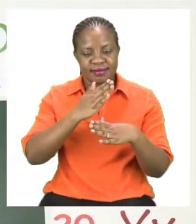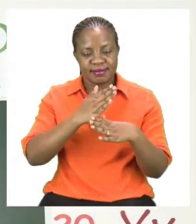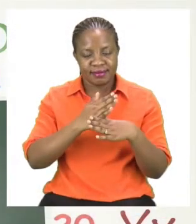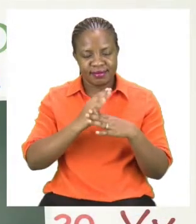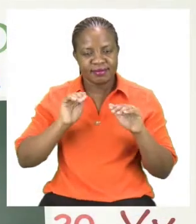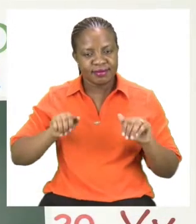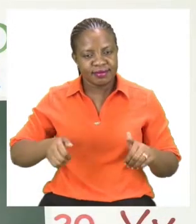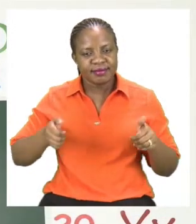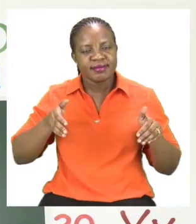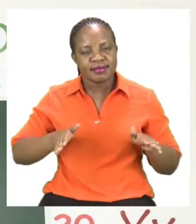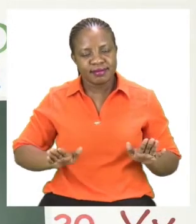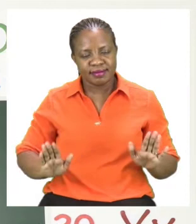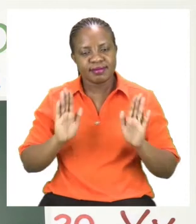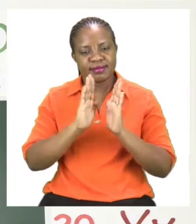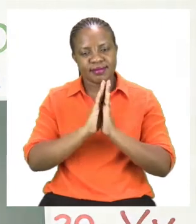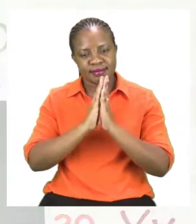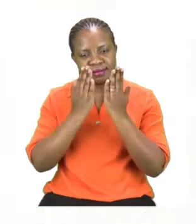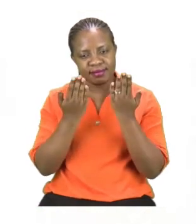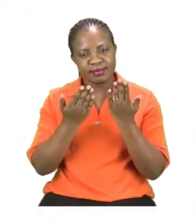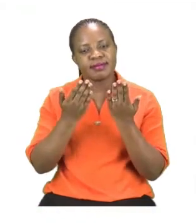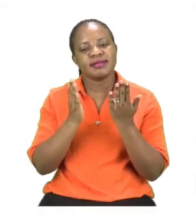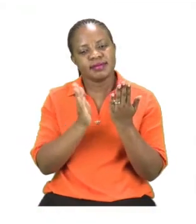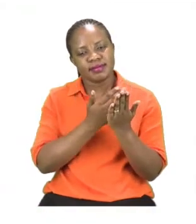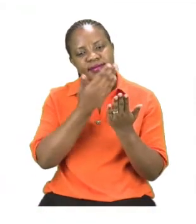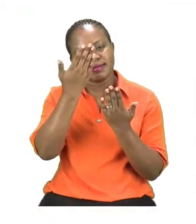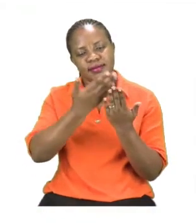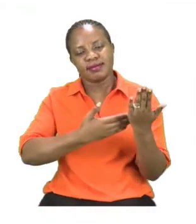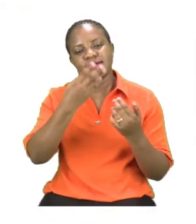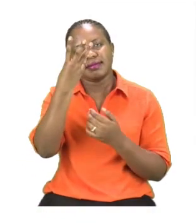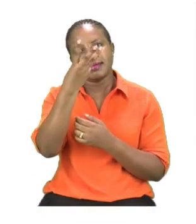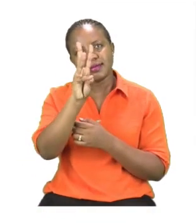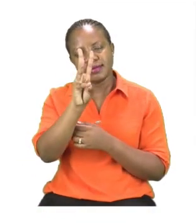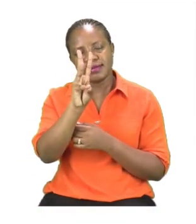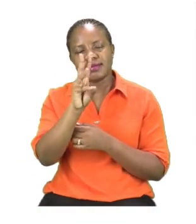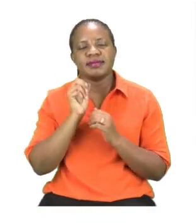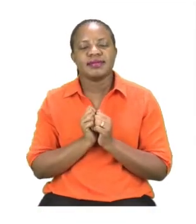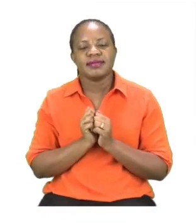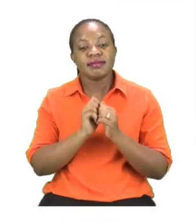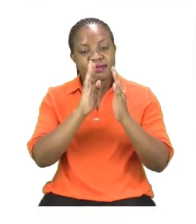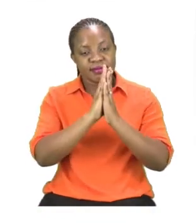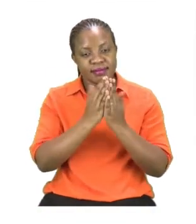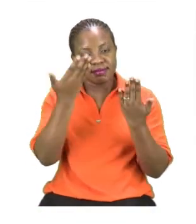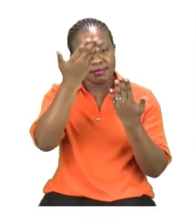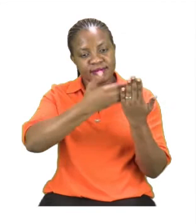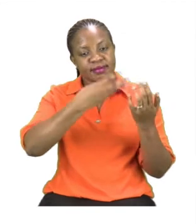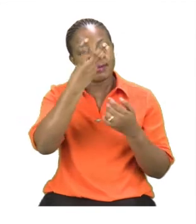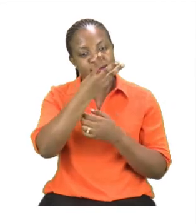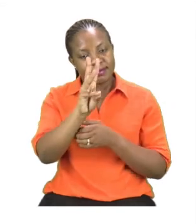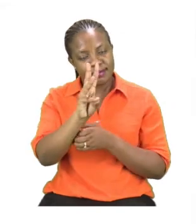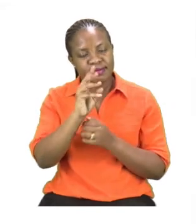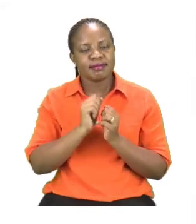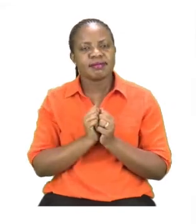Let us turn to page 6. On page 6, we are talking about